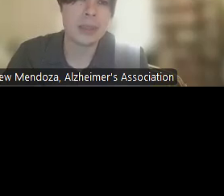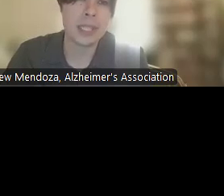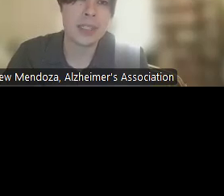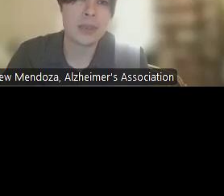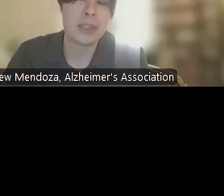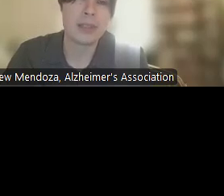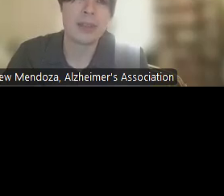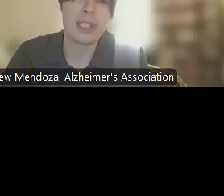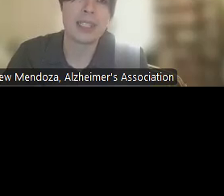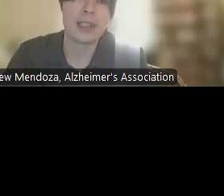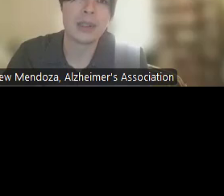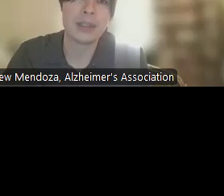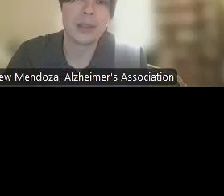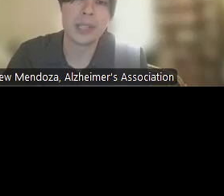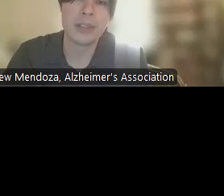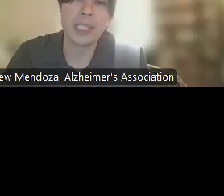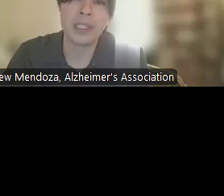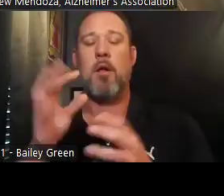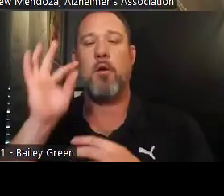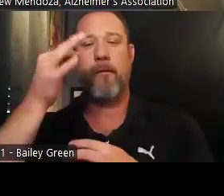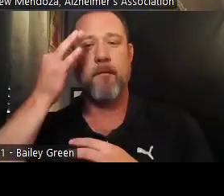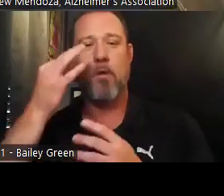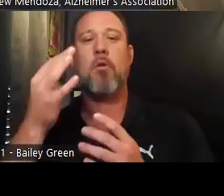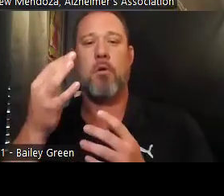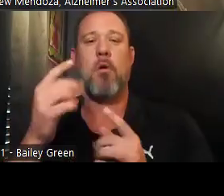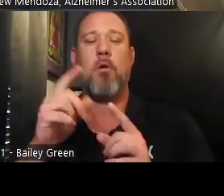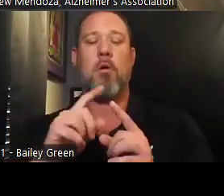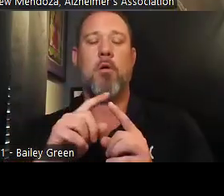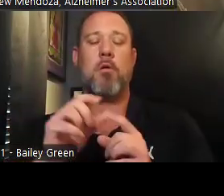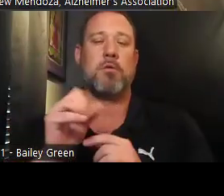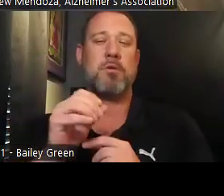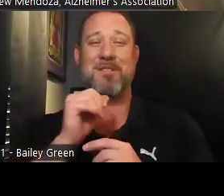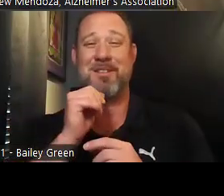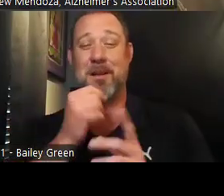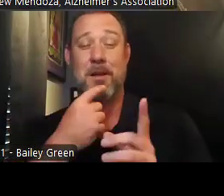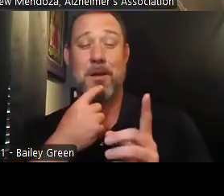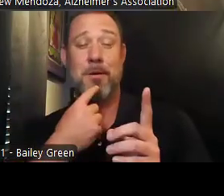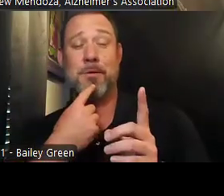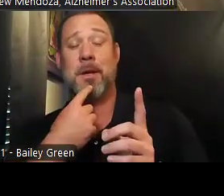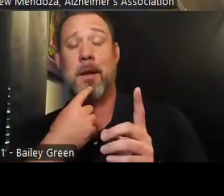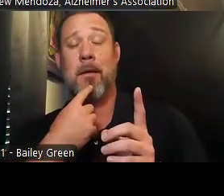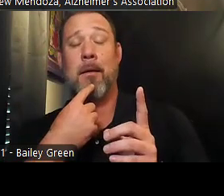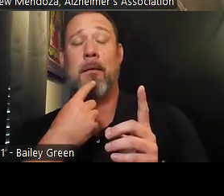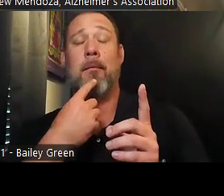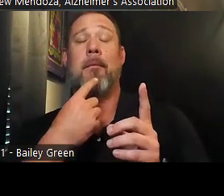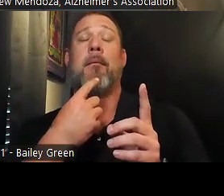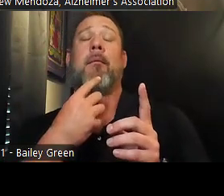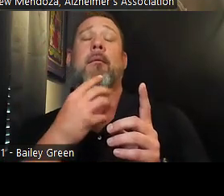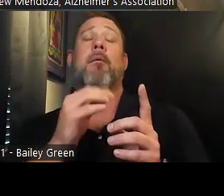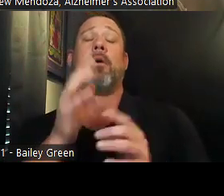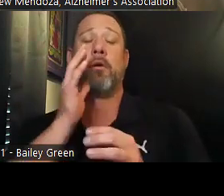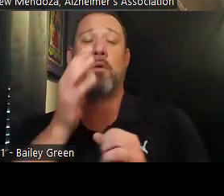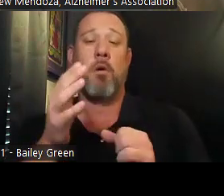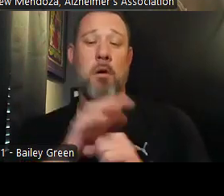with ERISA plans, which are regulated through the federal government. So not to say that this is going to